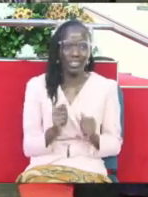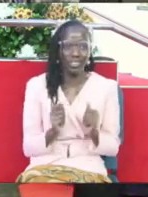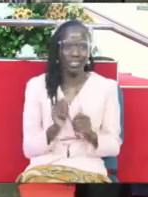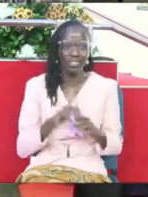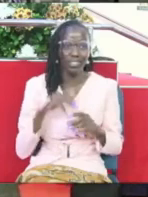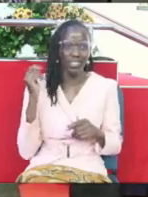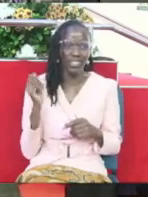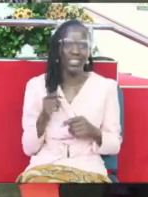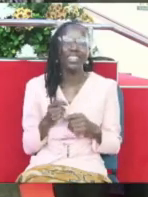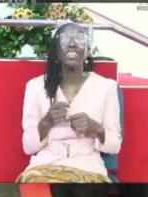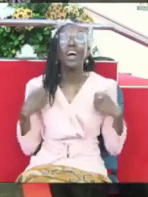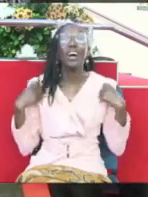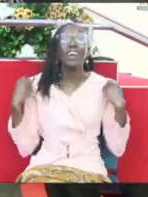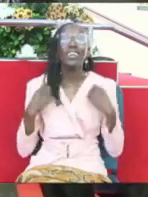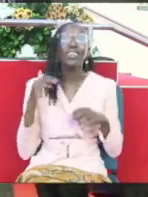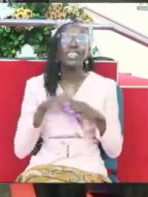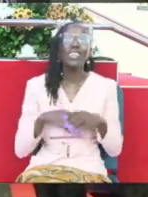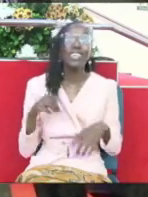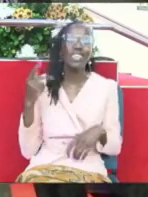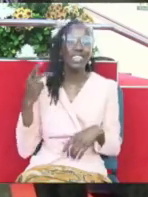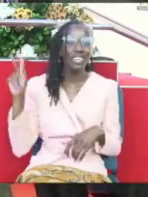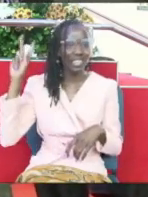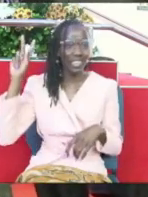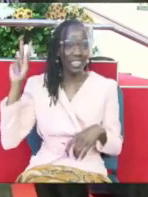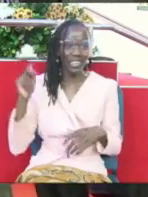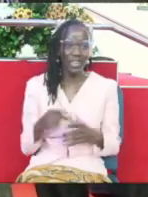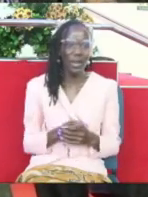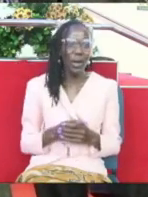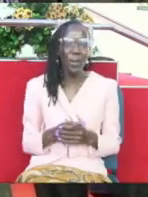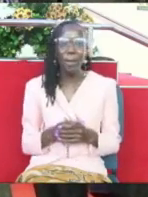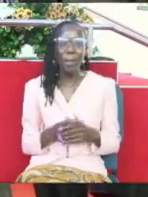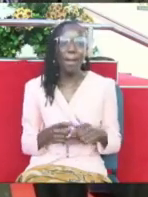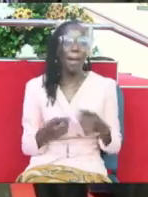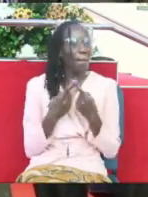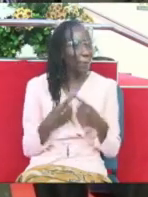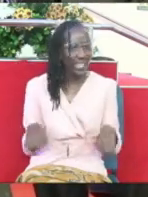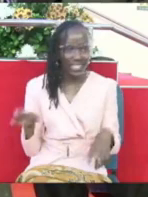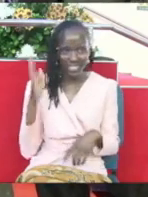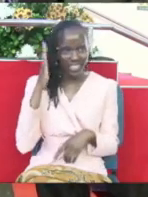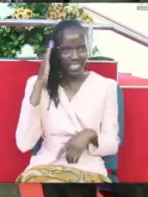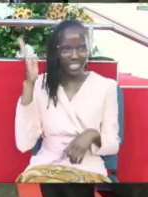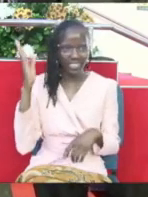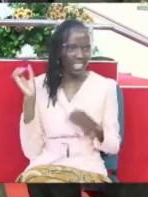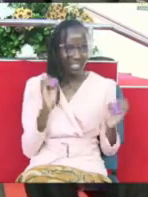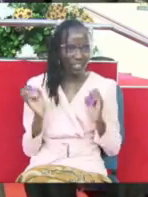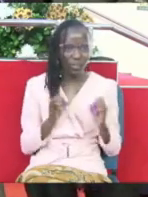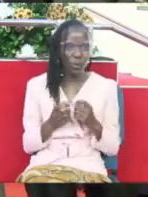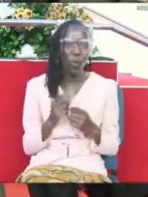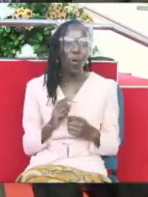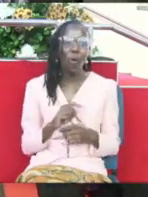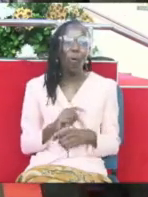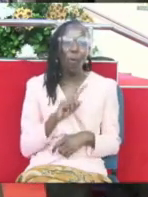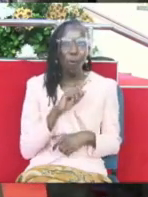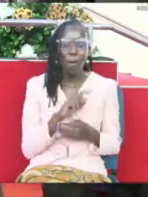day, you know, in the homestead, normally it's like the mother's home is somewhere there, then the sons build round